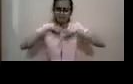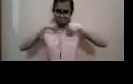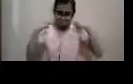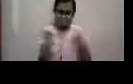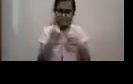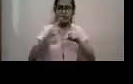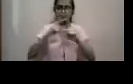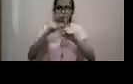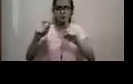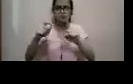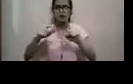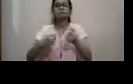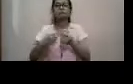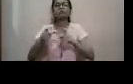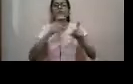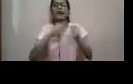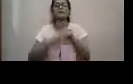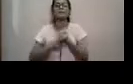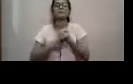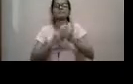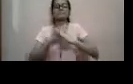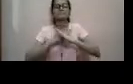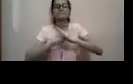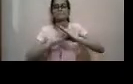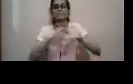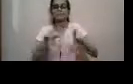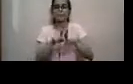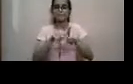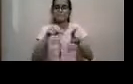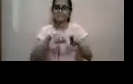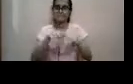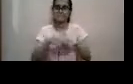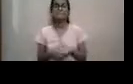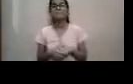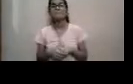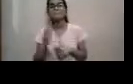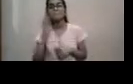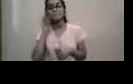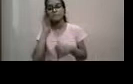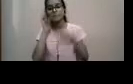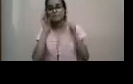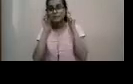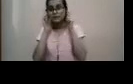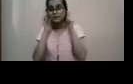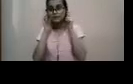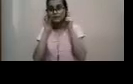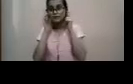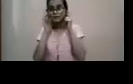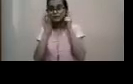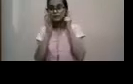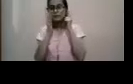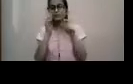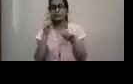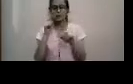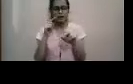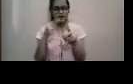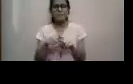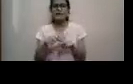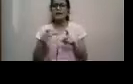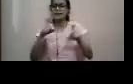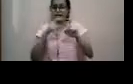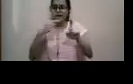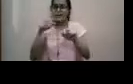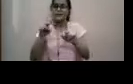Plant cannot say whether we have cared for it, but it shows it when it responds positively to our